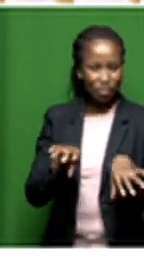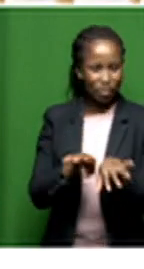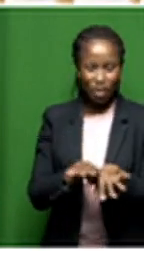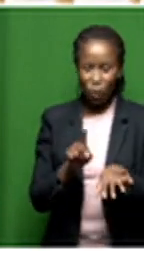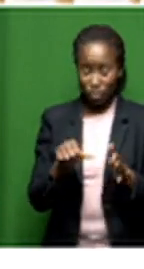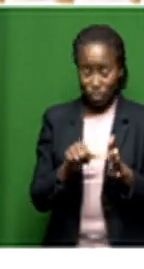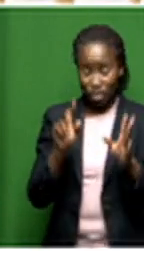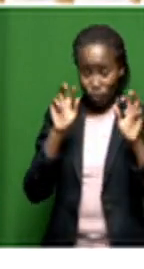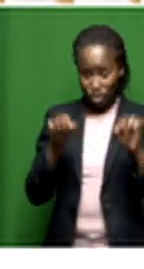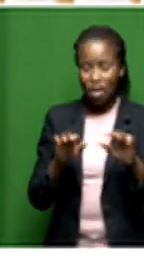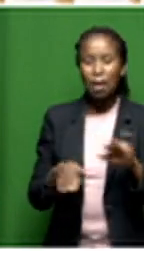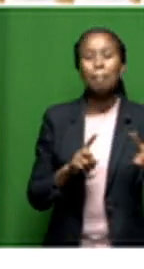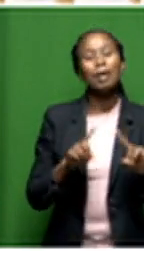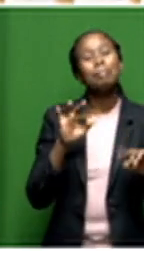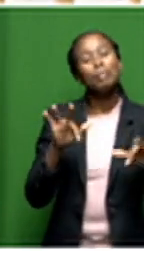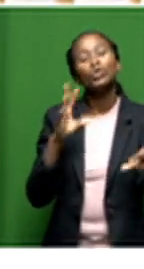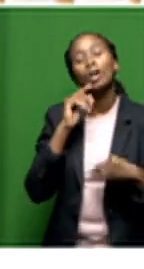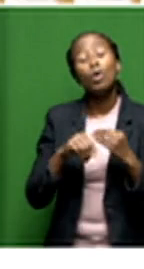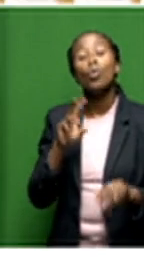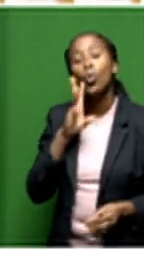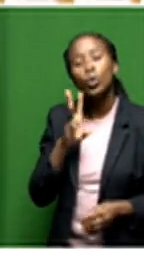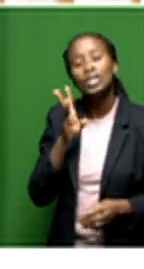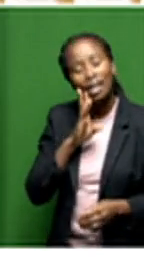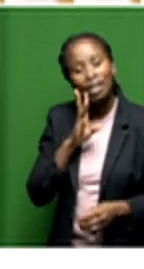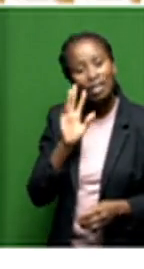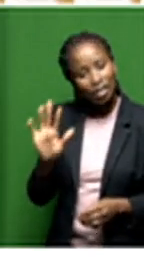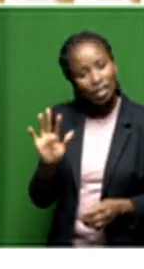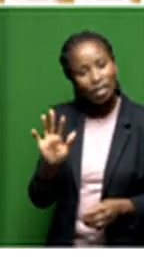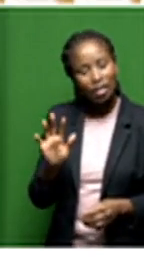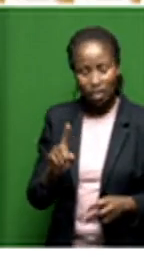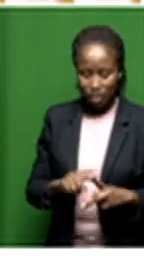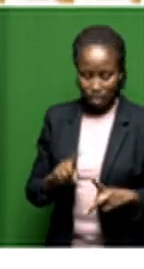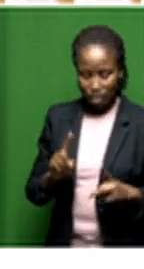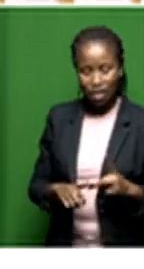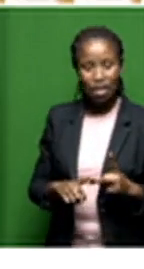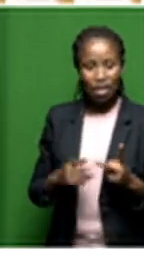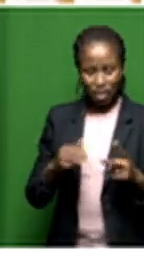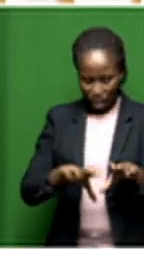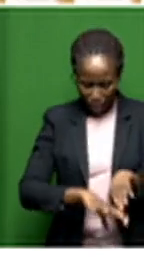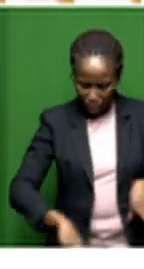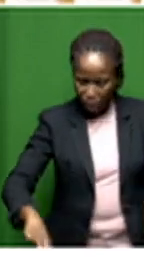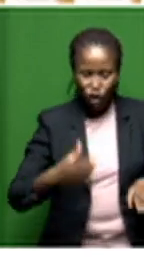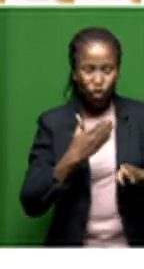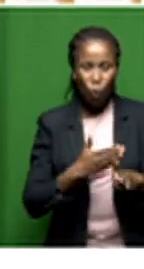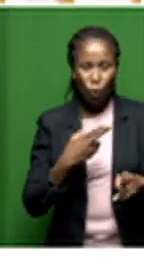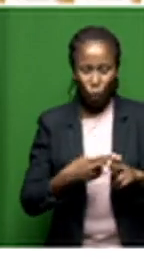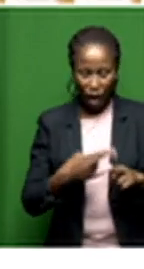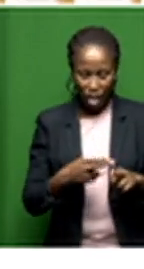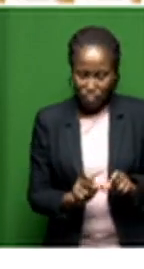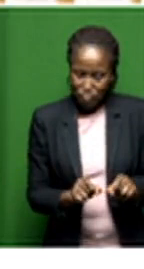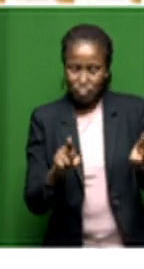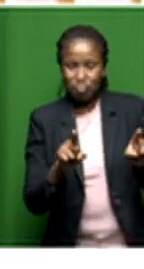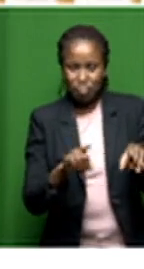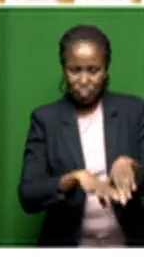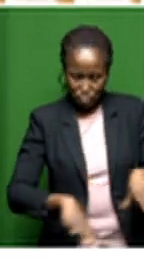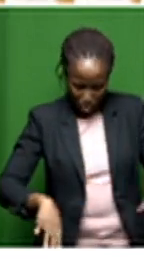issue, but people are talking about water. They're talking about the fact that they live with sewer spills on their streets, in their doors,